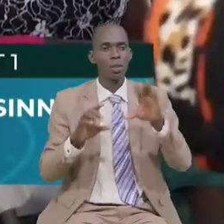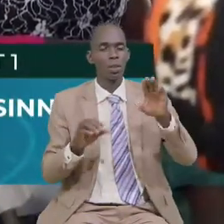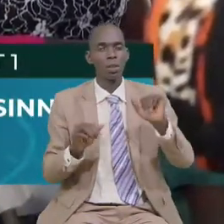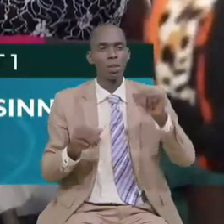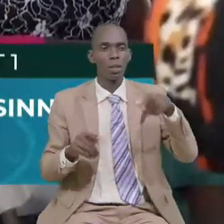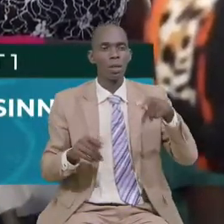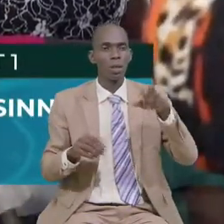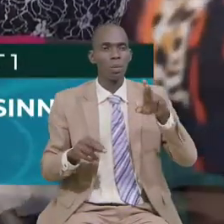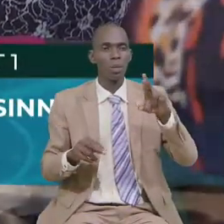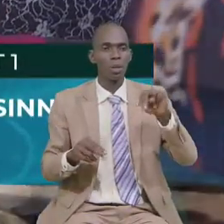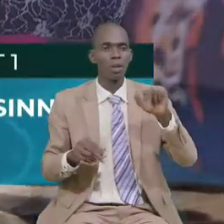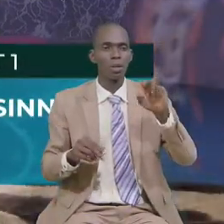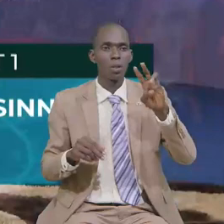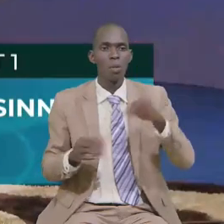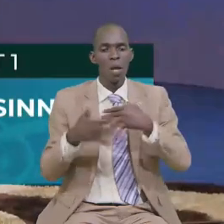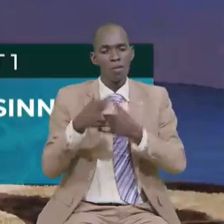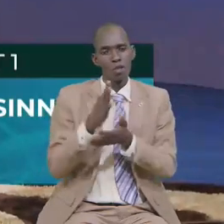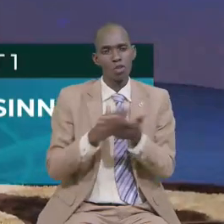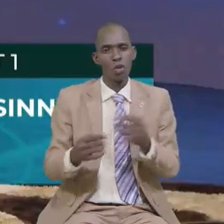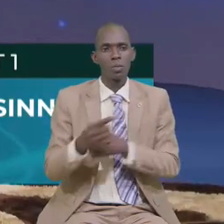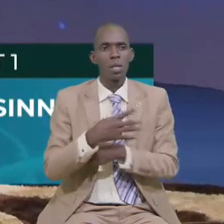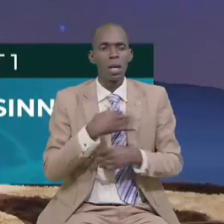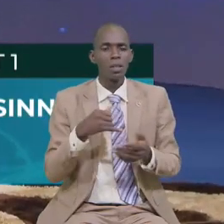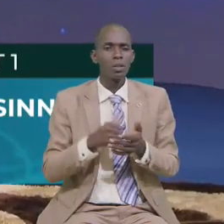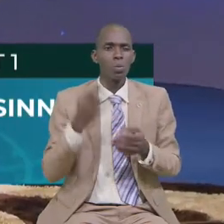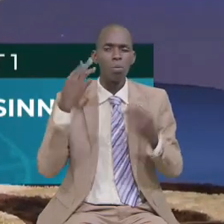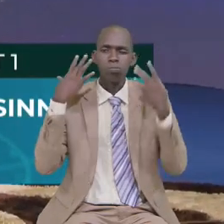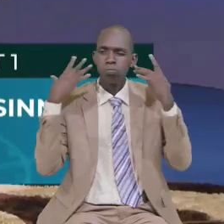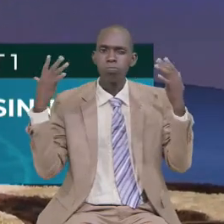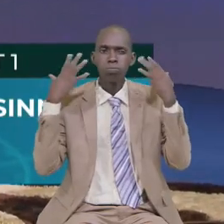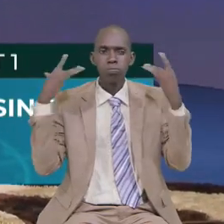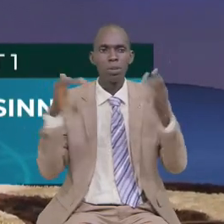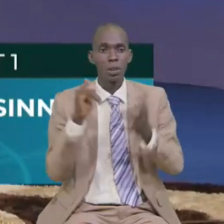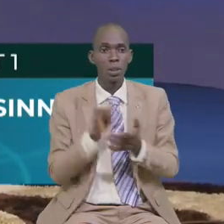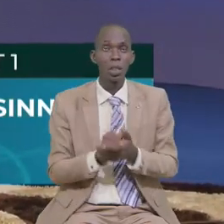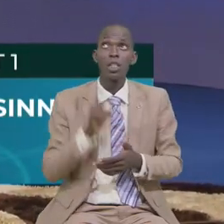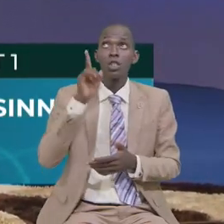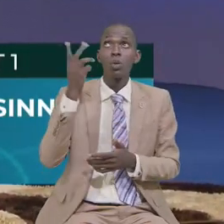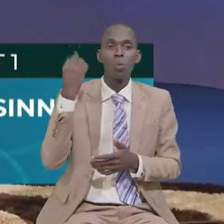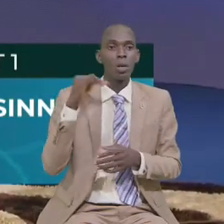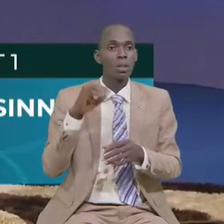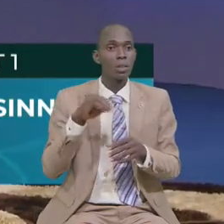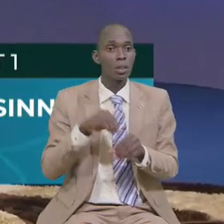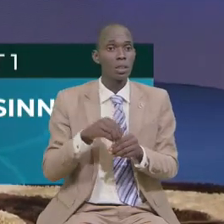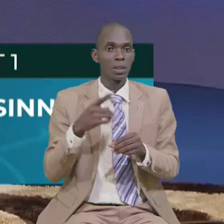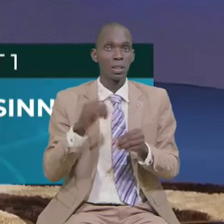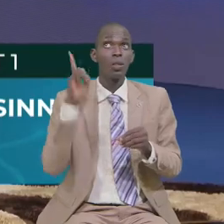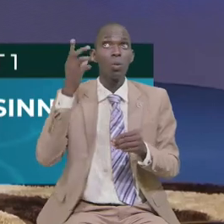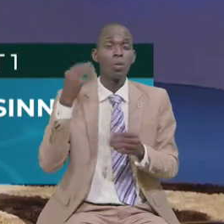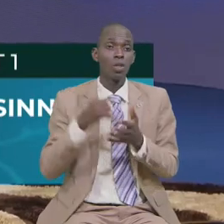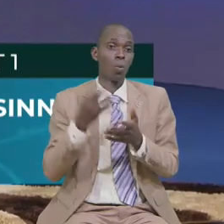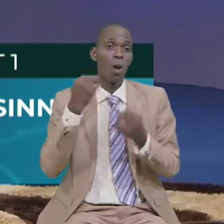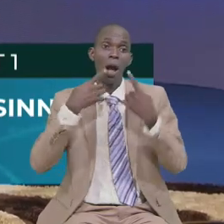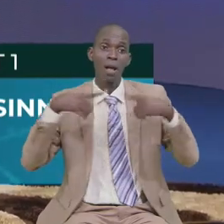some days, and it was noise that he was in the house. He has come to